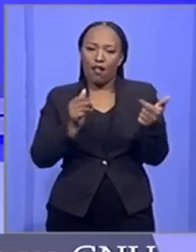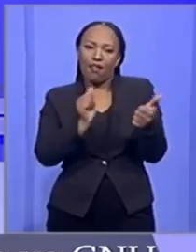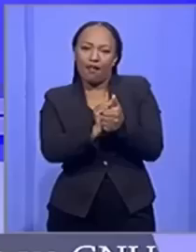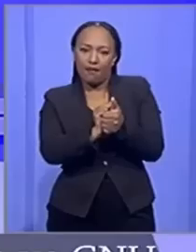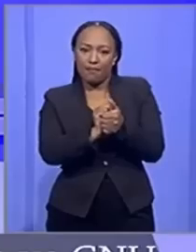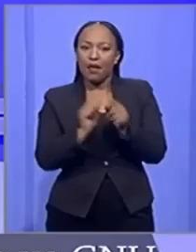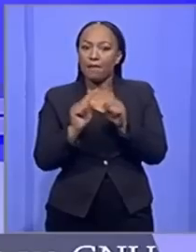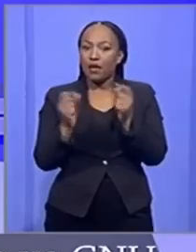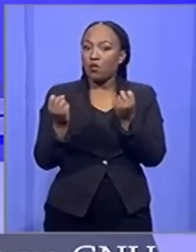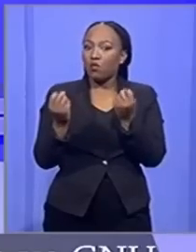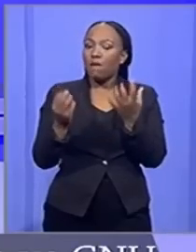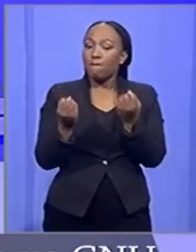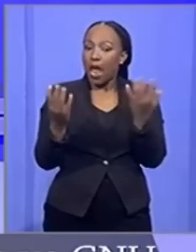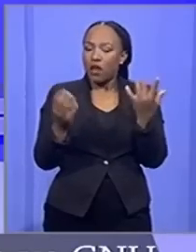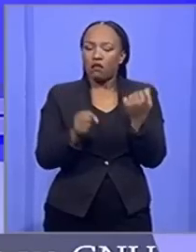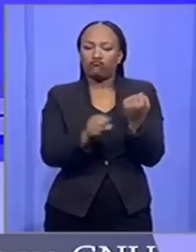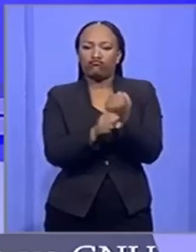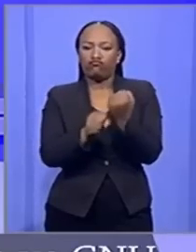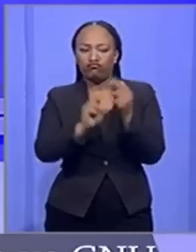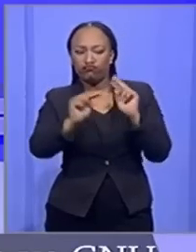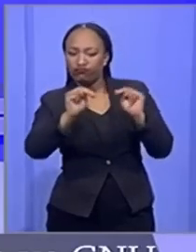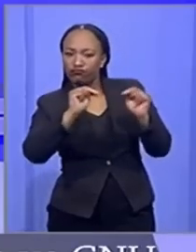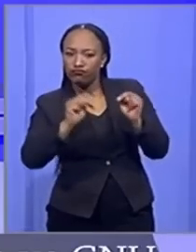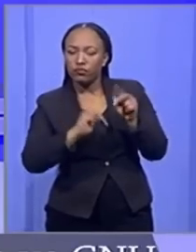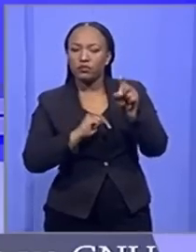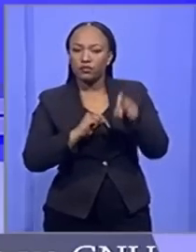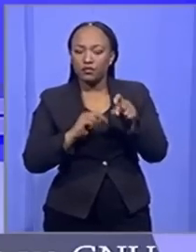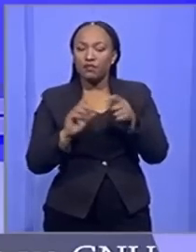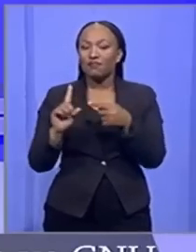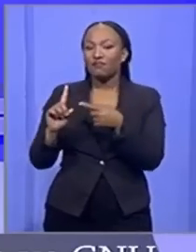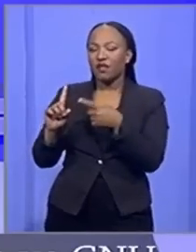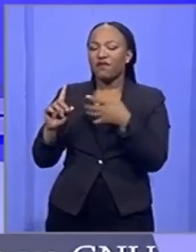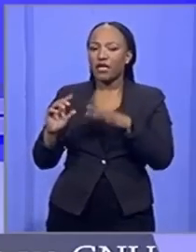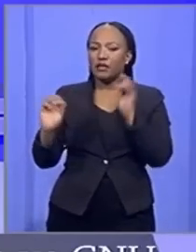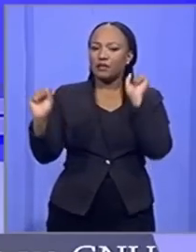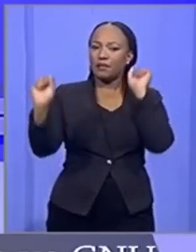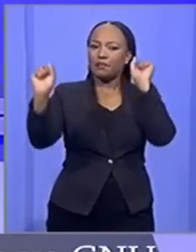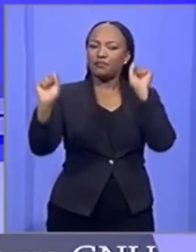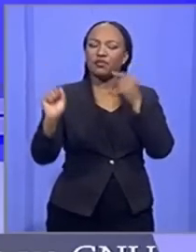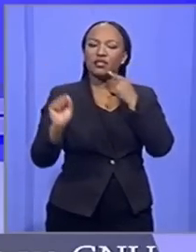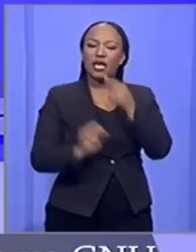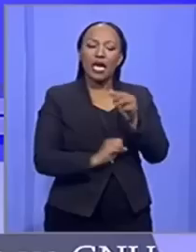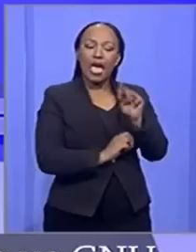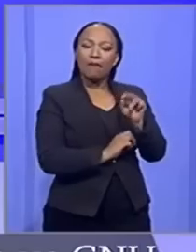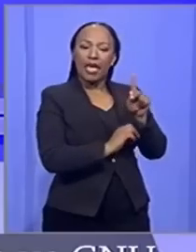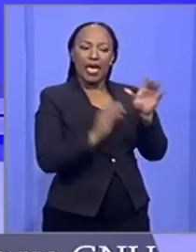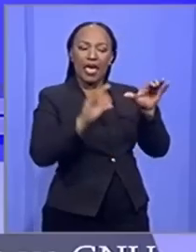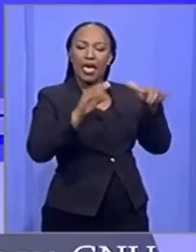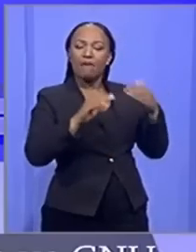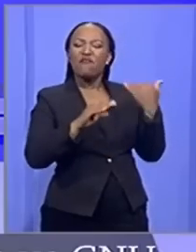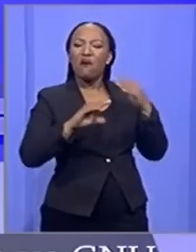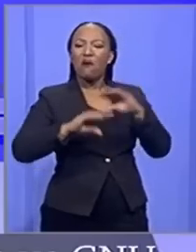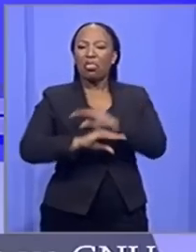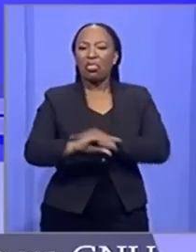ke go fihlelela se. Hlabisa o bušitše gape a hlakiša mabarebare ka ga mokgatlo wa Umkhonto weSizwe fao